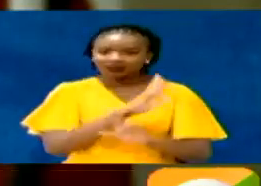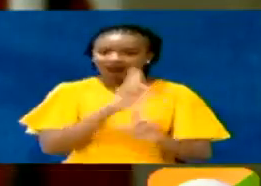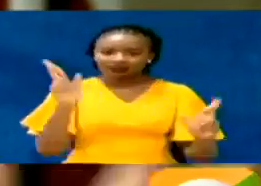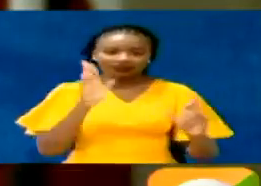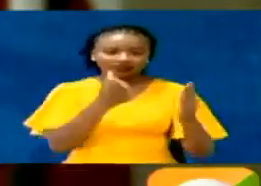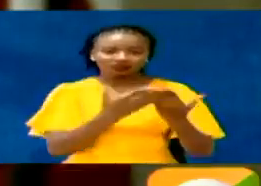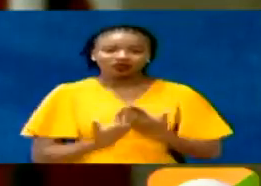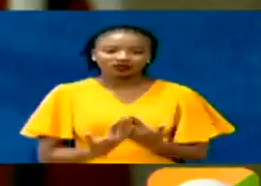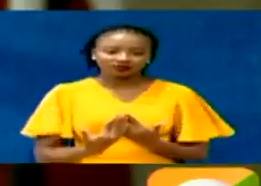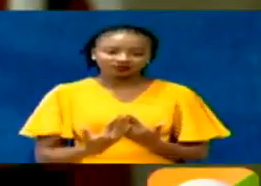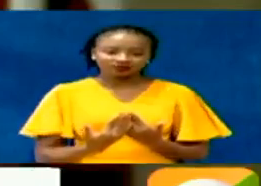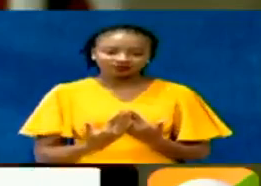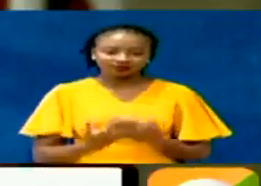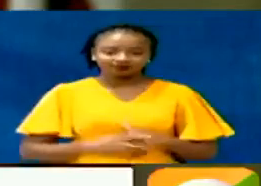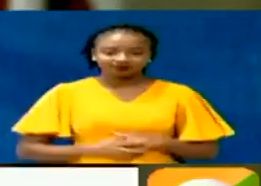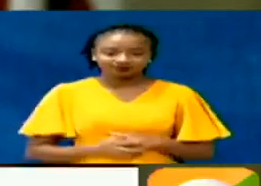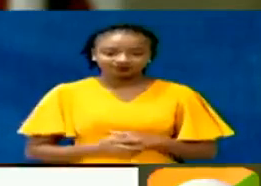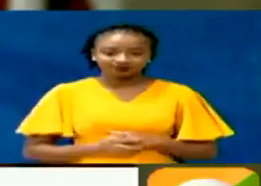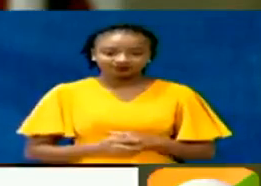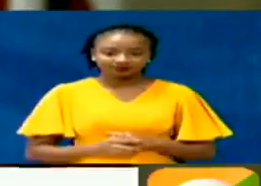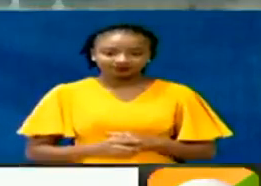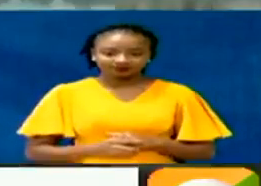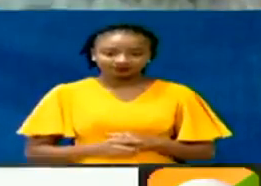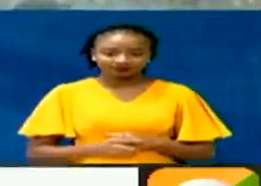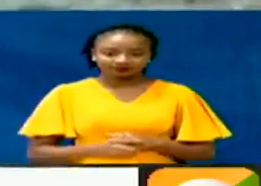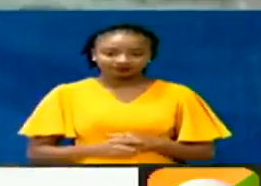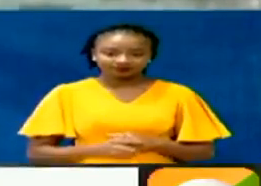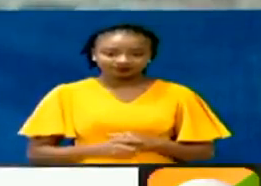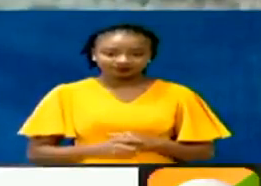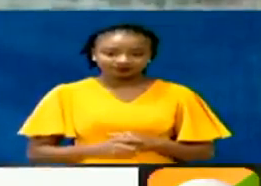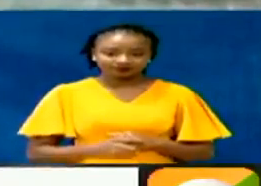about to come and help us. There's nothing like that.